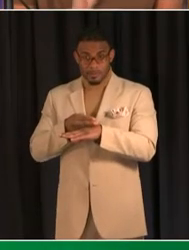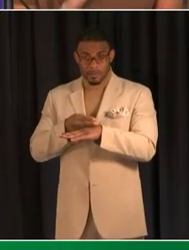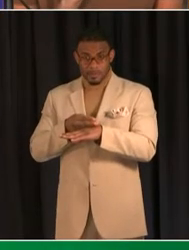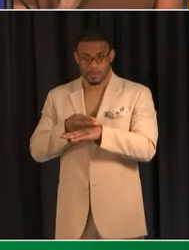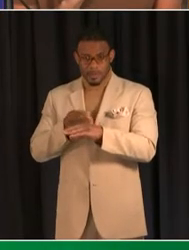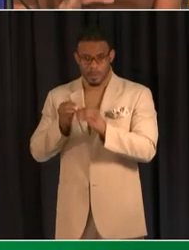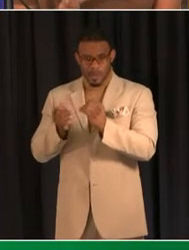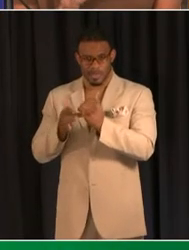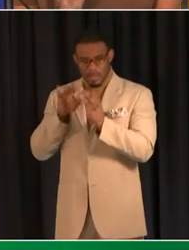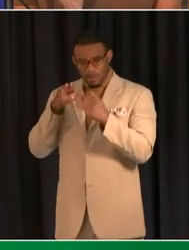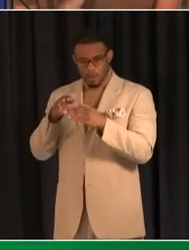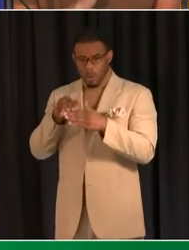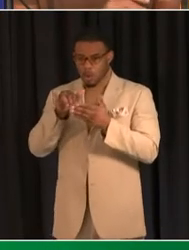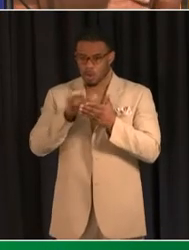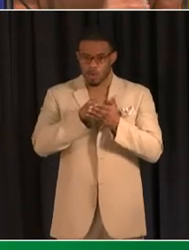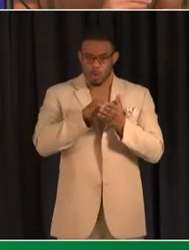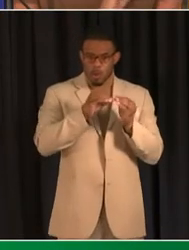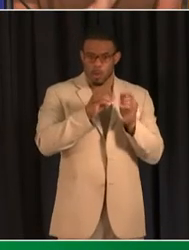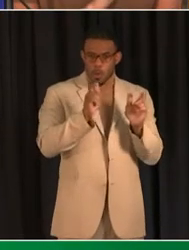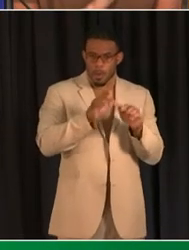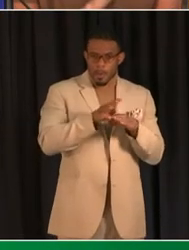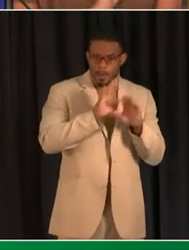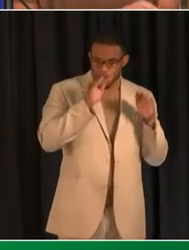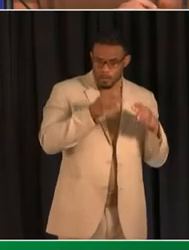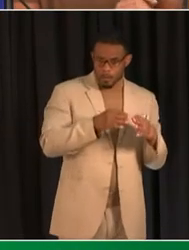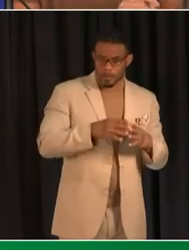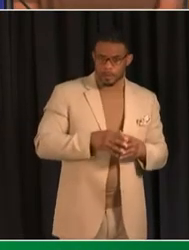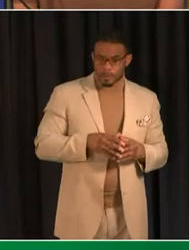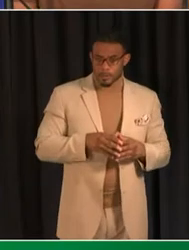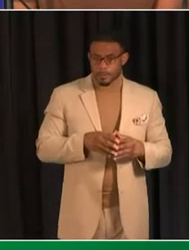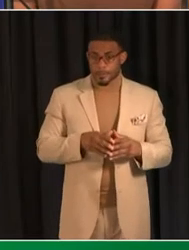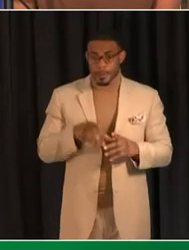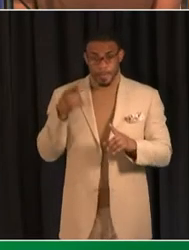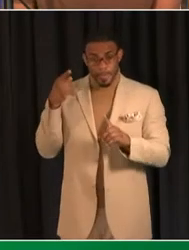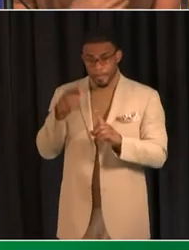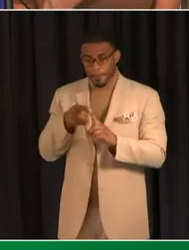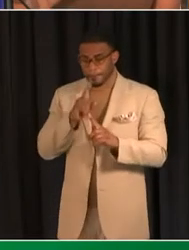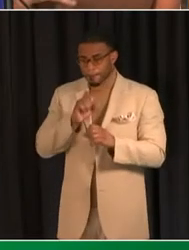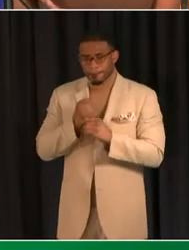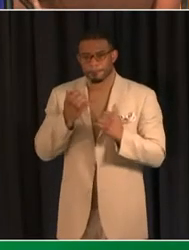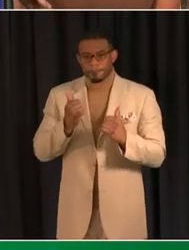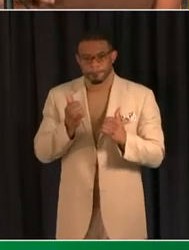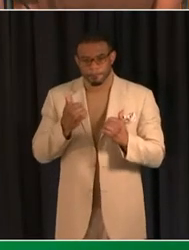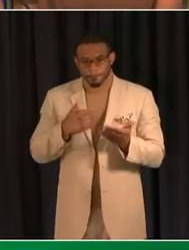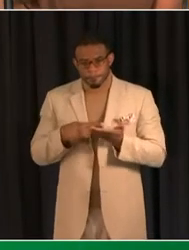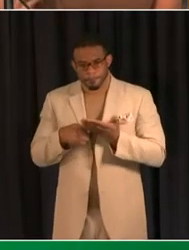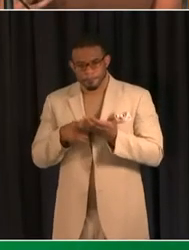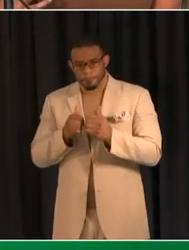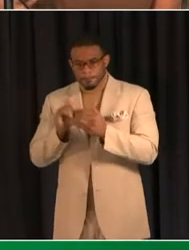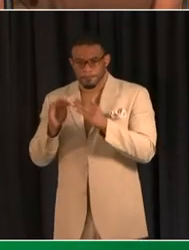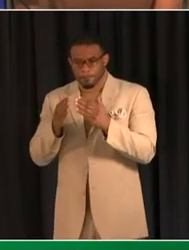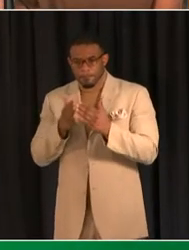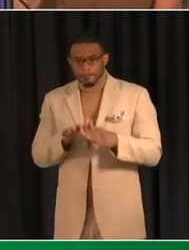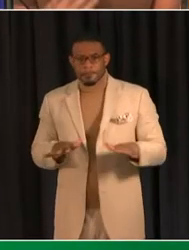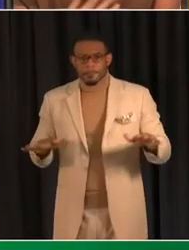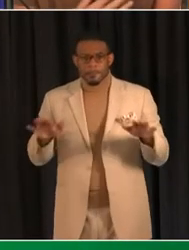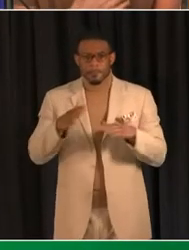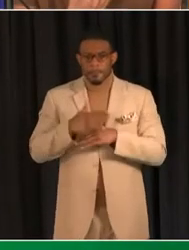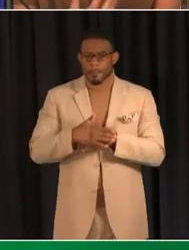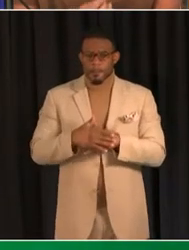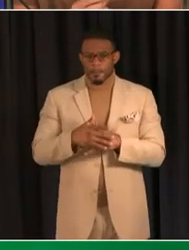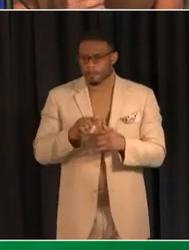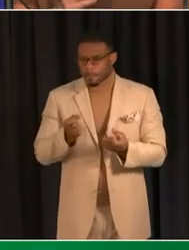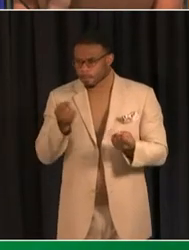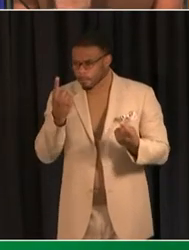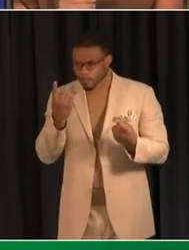which was more tech-focused, and New York, which was more small business-focused. And the point of that is we're really trying to have conversations with cities around